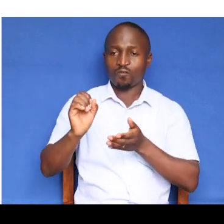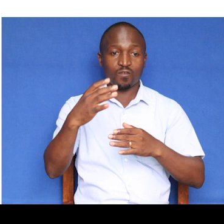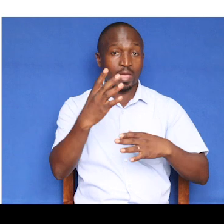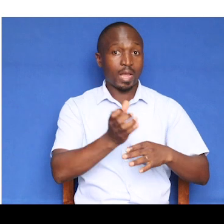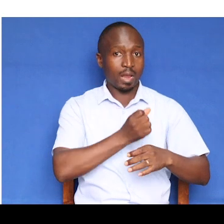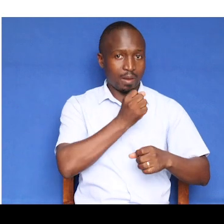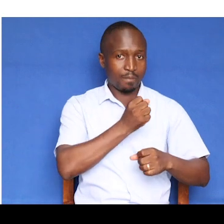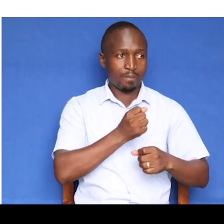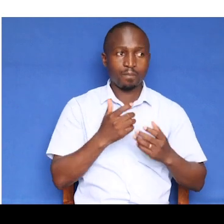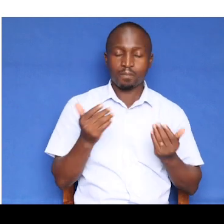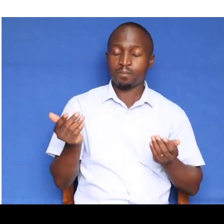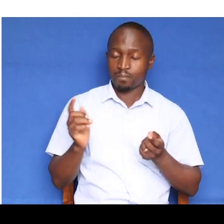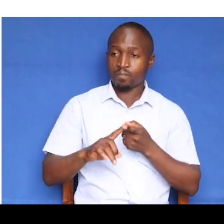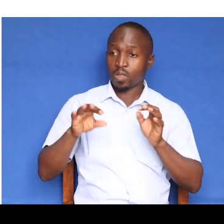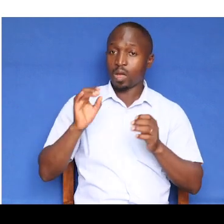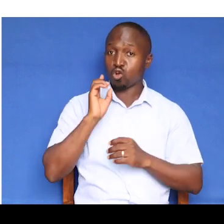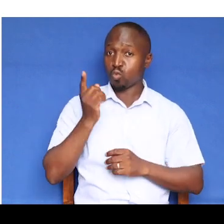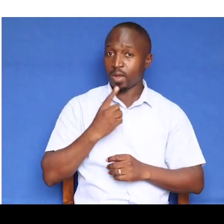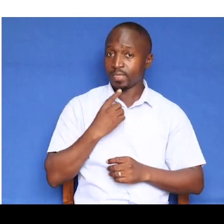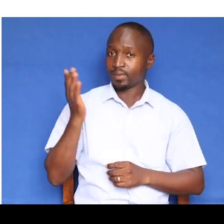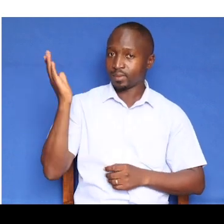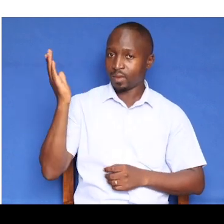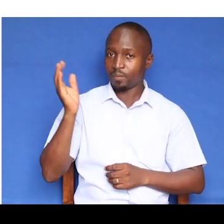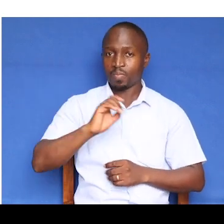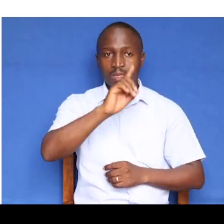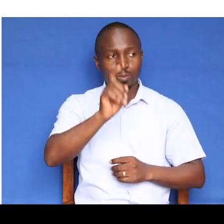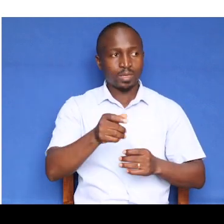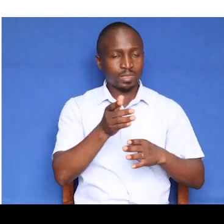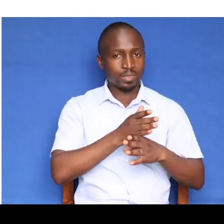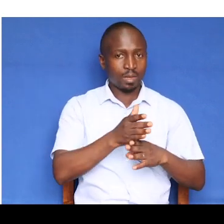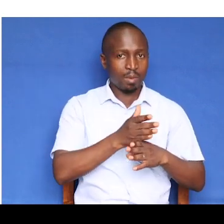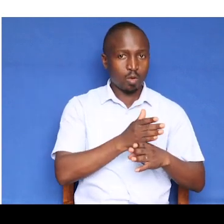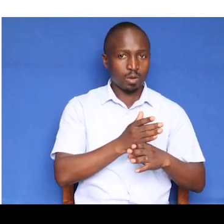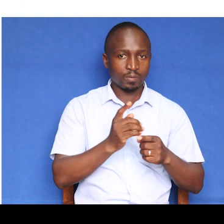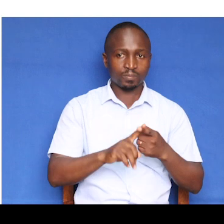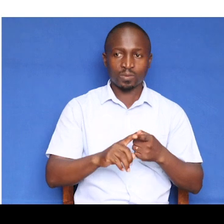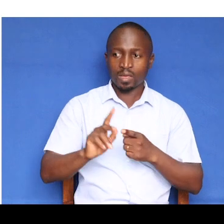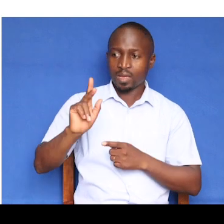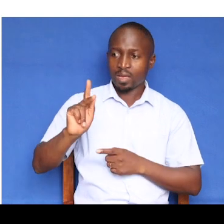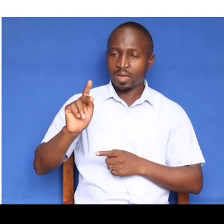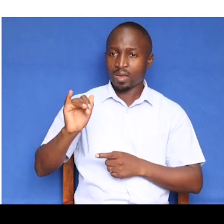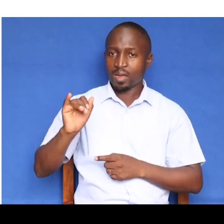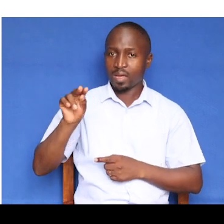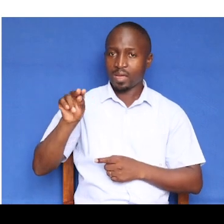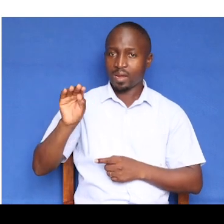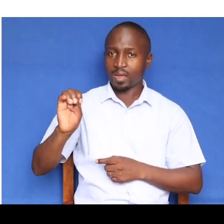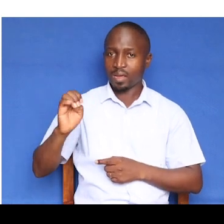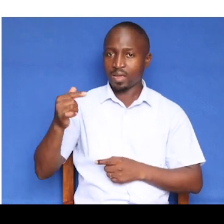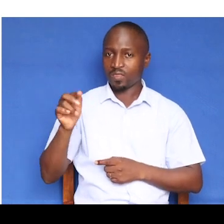solution, this question is concerning with Keynes' concept